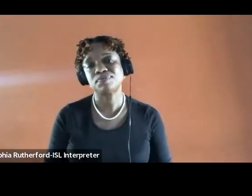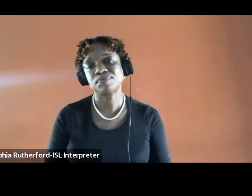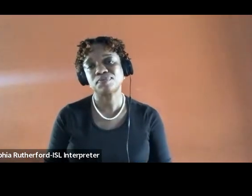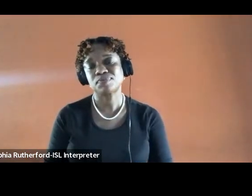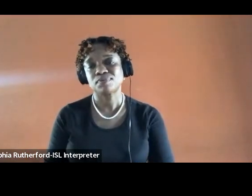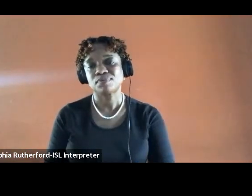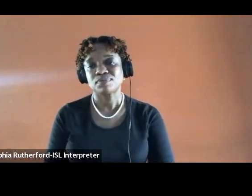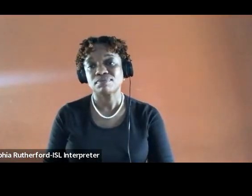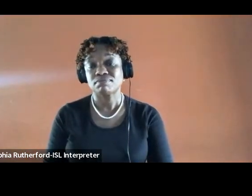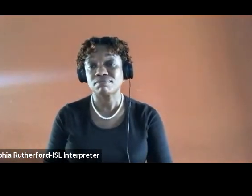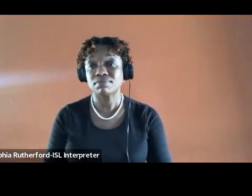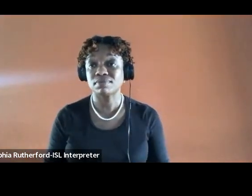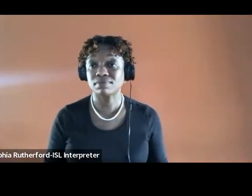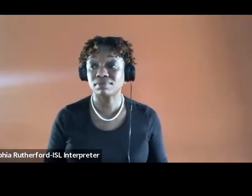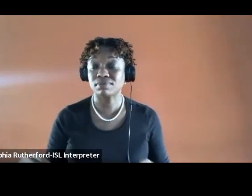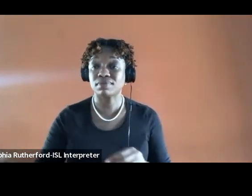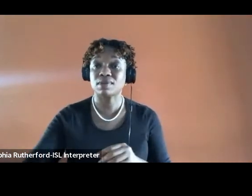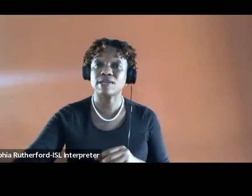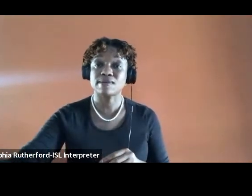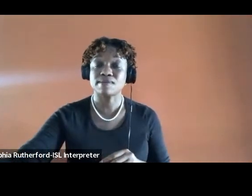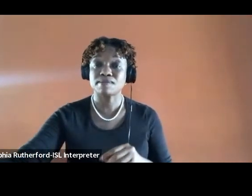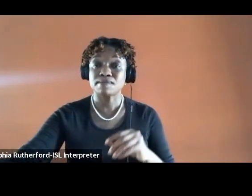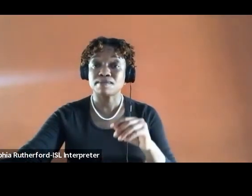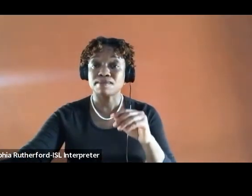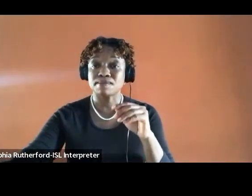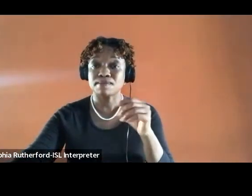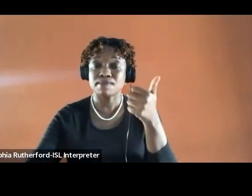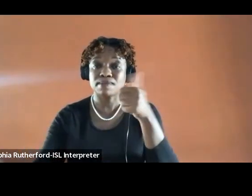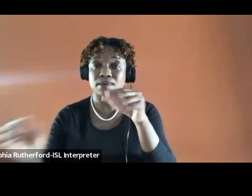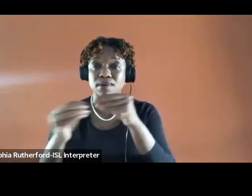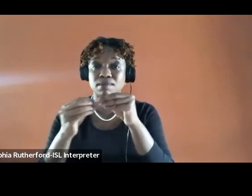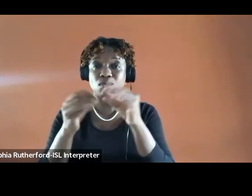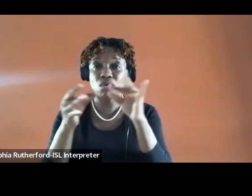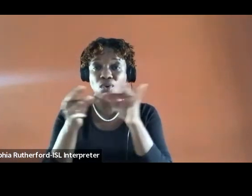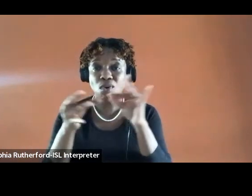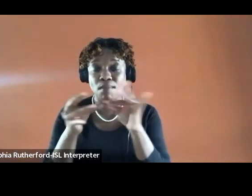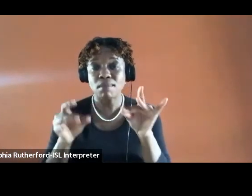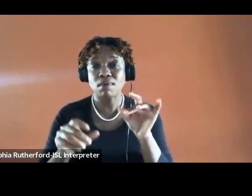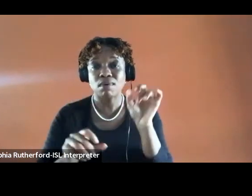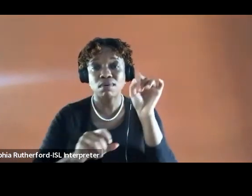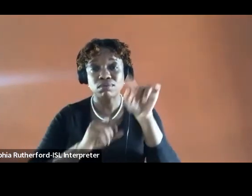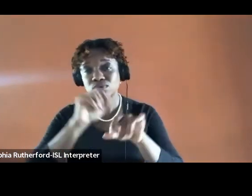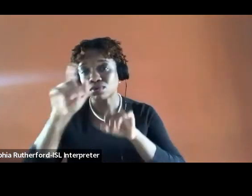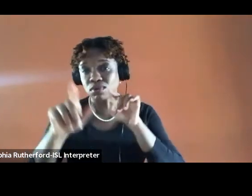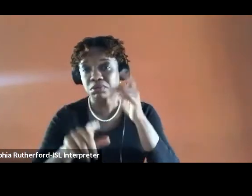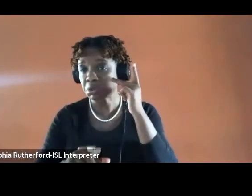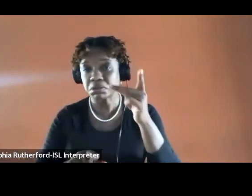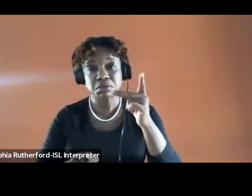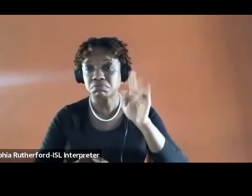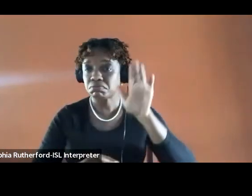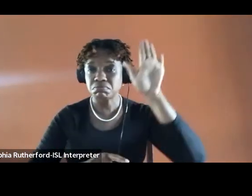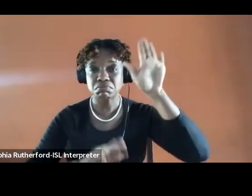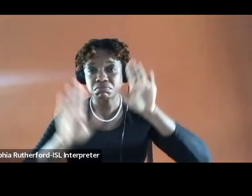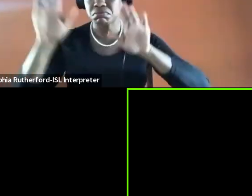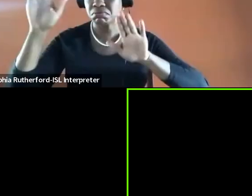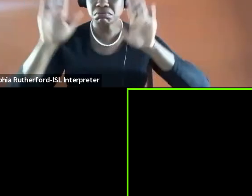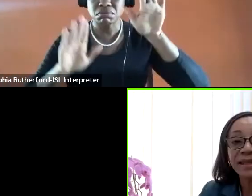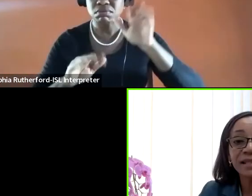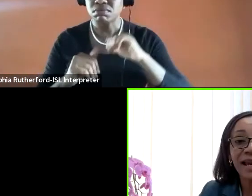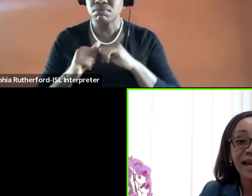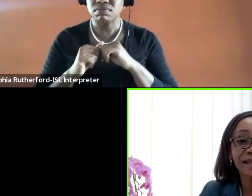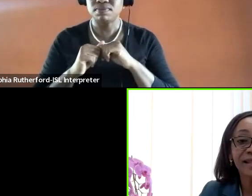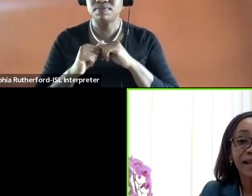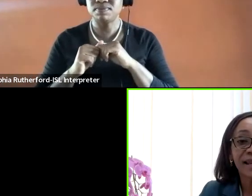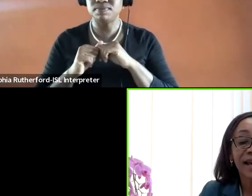no other comments or questions, I see no other hands or other comments